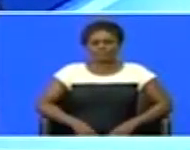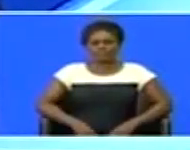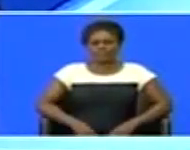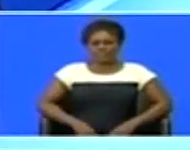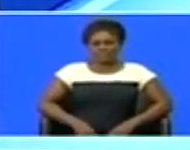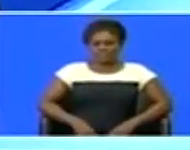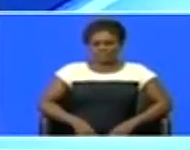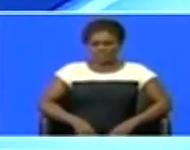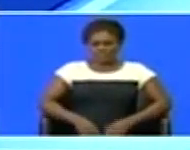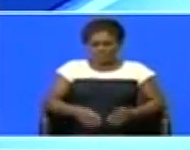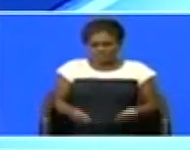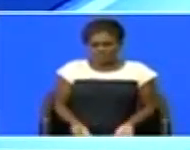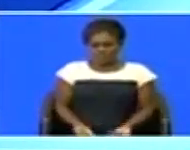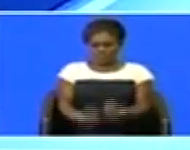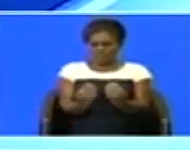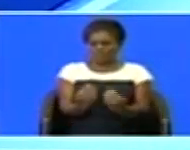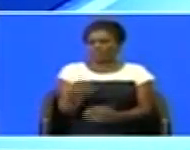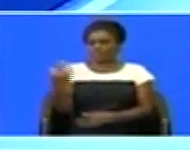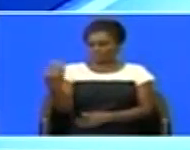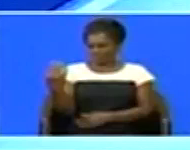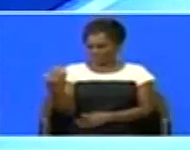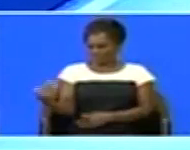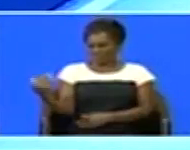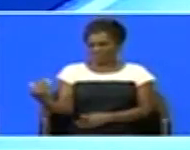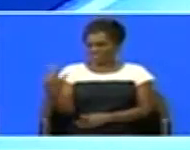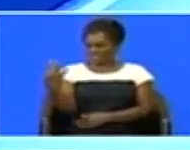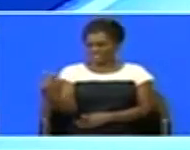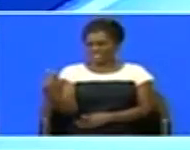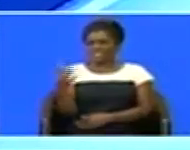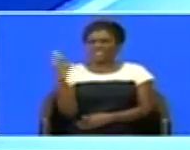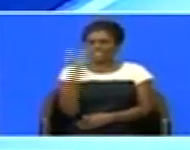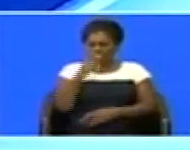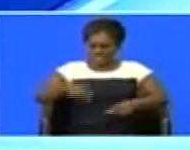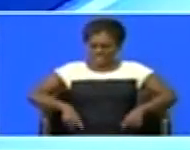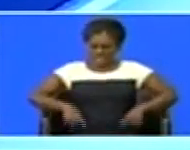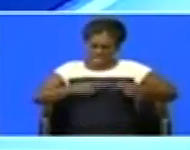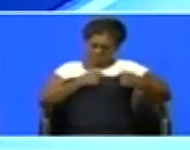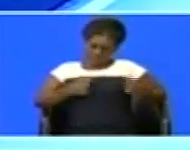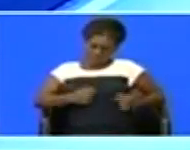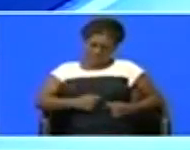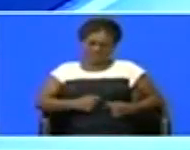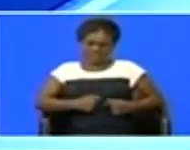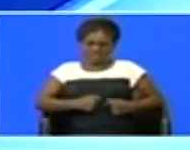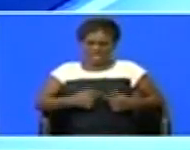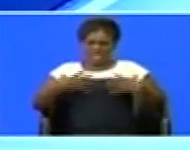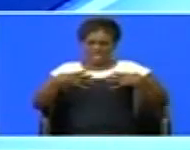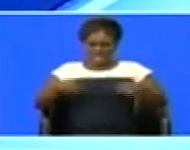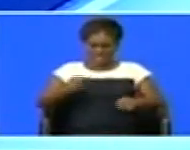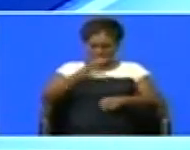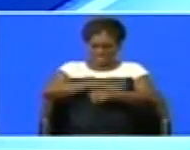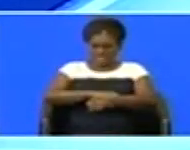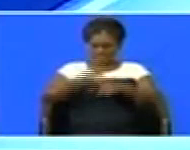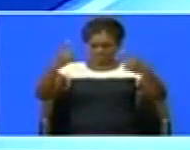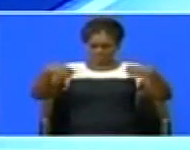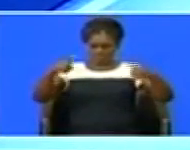triplets from Mamboleo in Kenya's Kisumu County, who had their lives threatened by a heart disease, are now recuperating after a successful